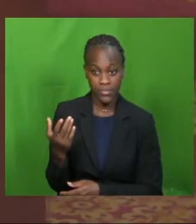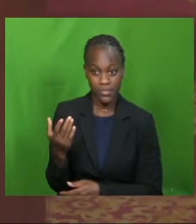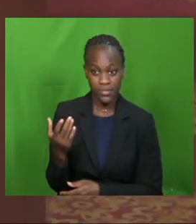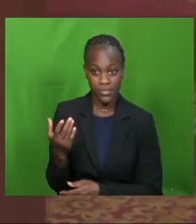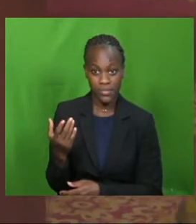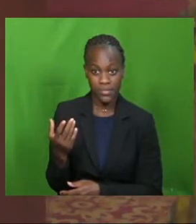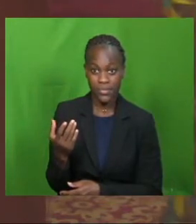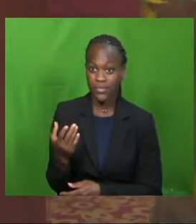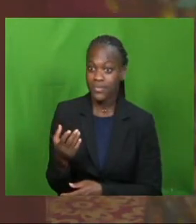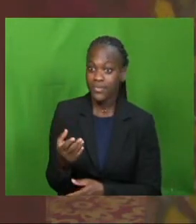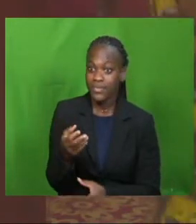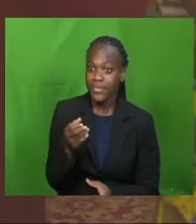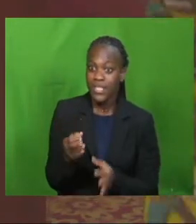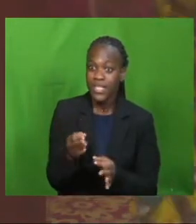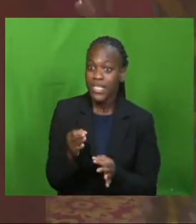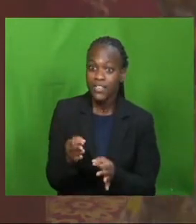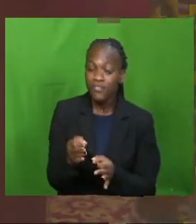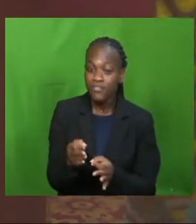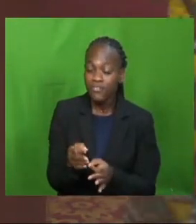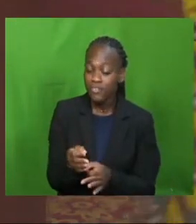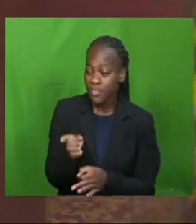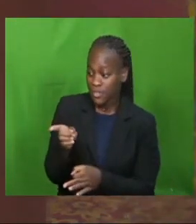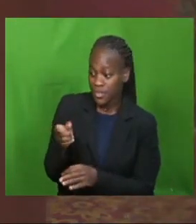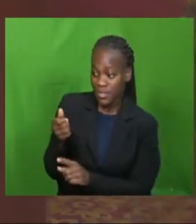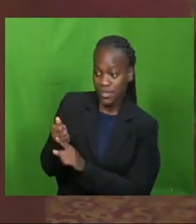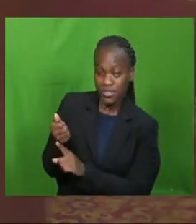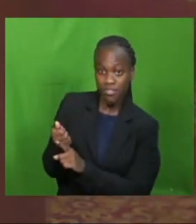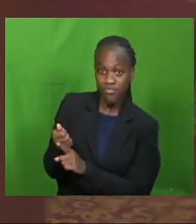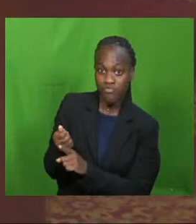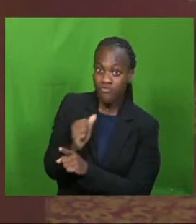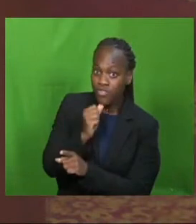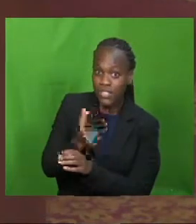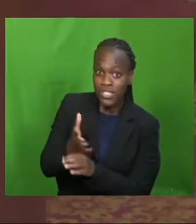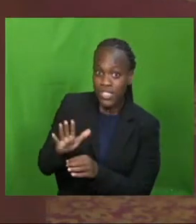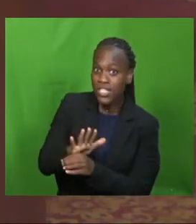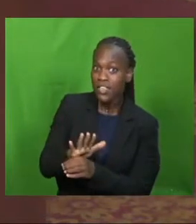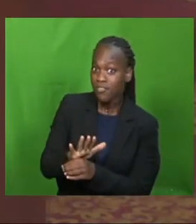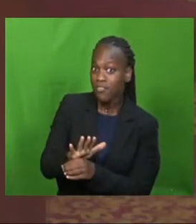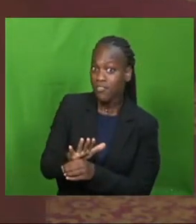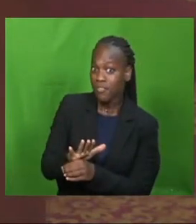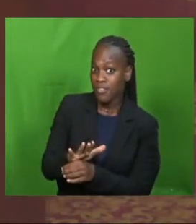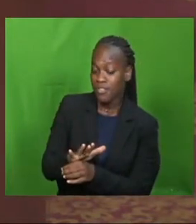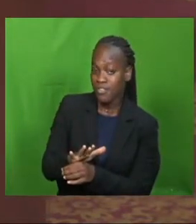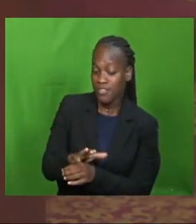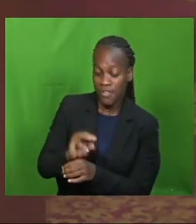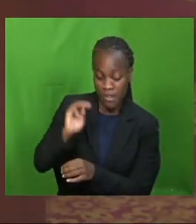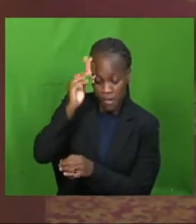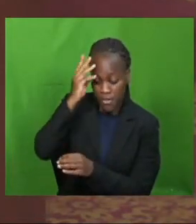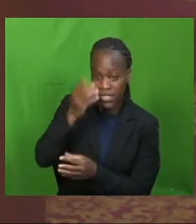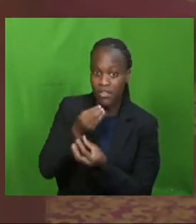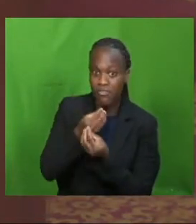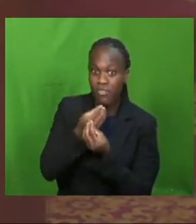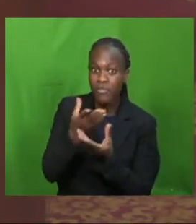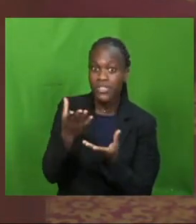hanging on a thread. He himself will agree that the Ministry of Information is among the least